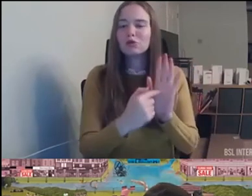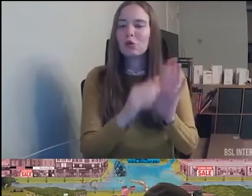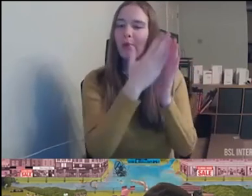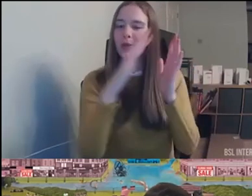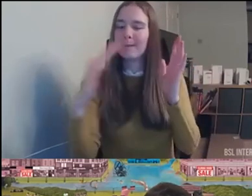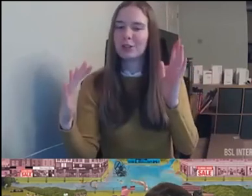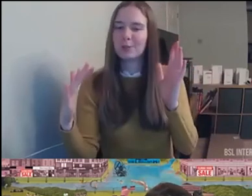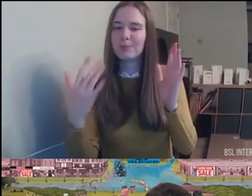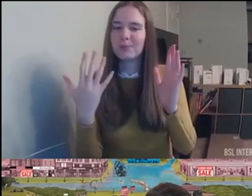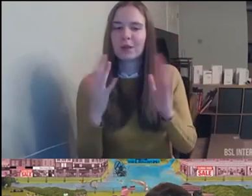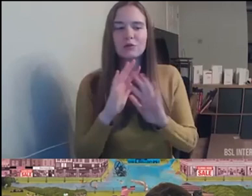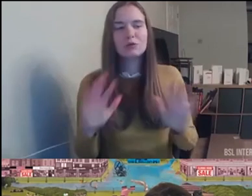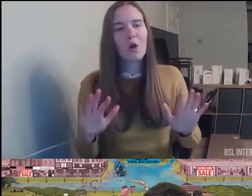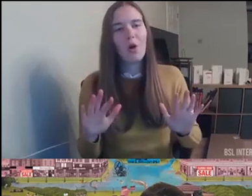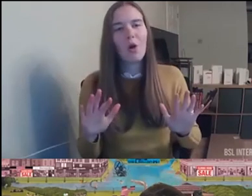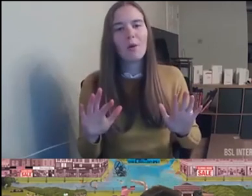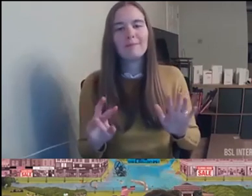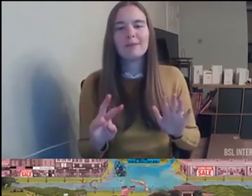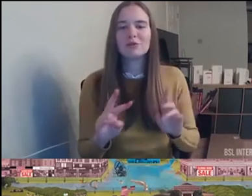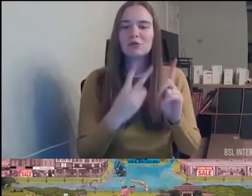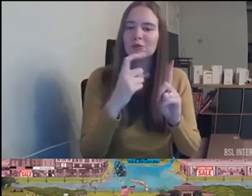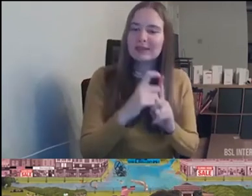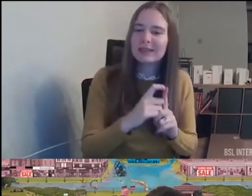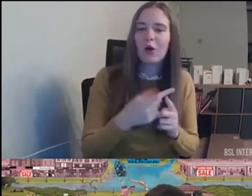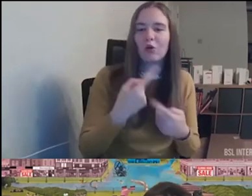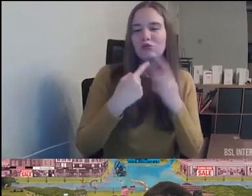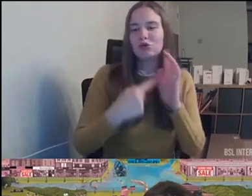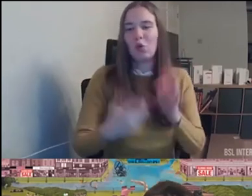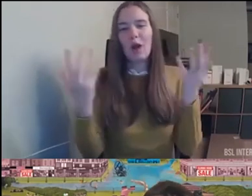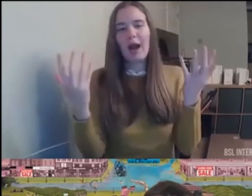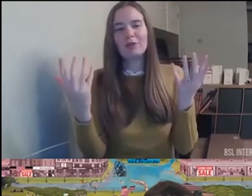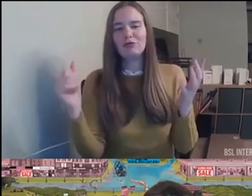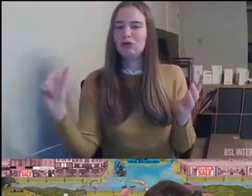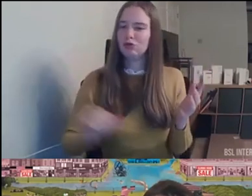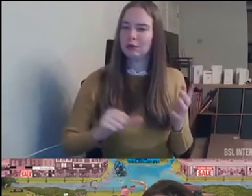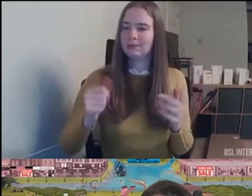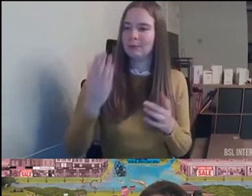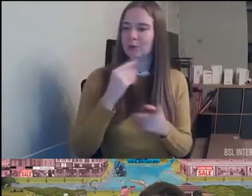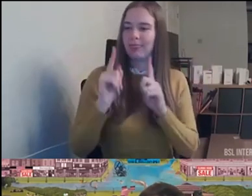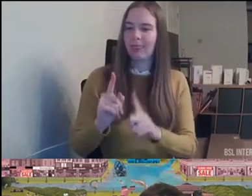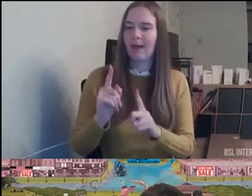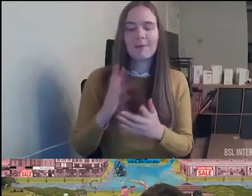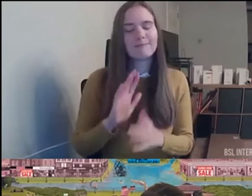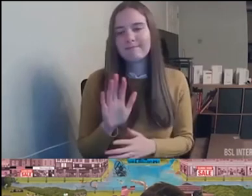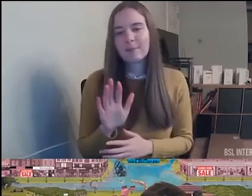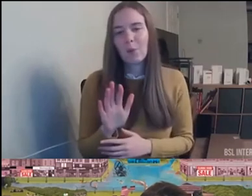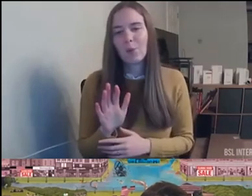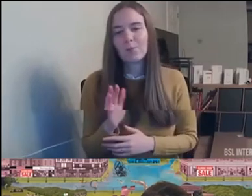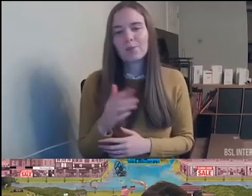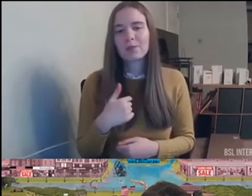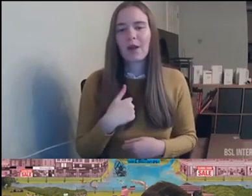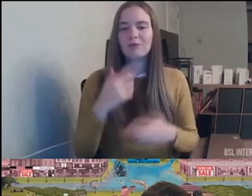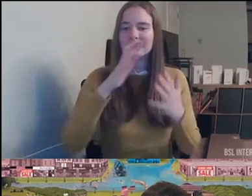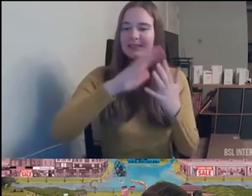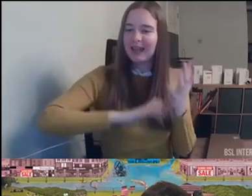like be too didactic or dictate how people should occupy these spaces. And that's why our, the text in the exhibition is limited